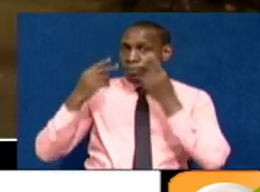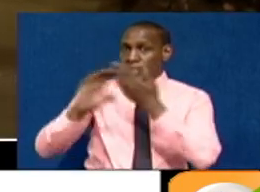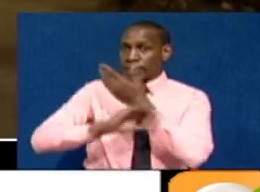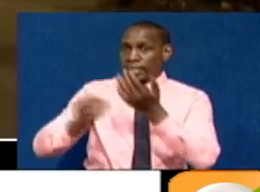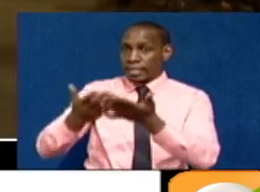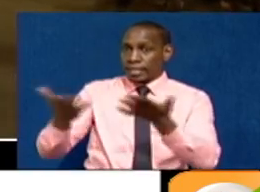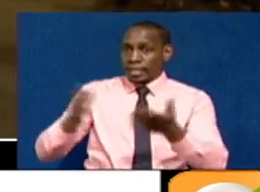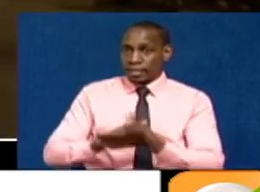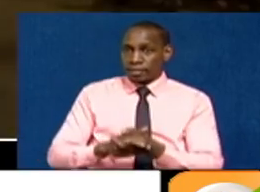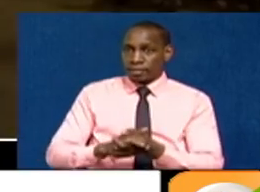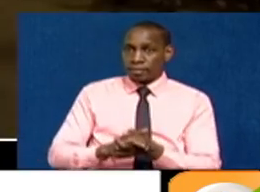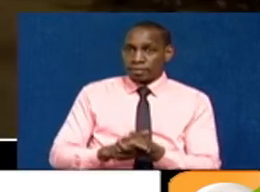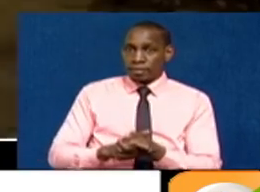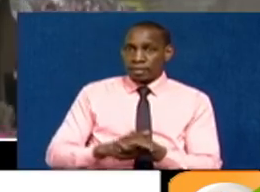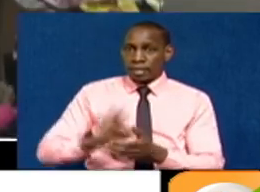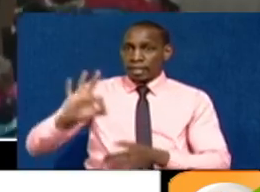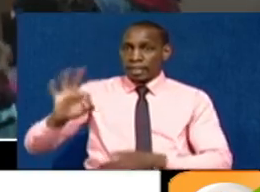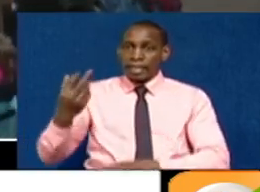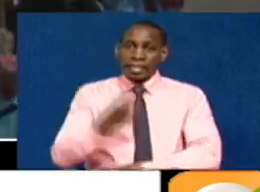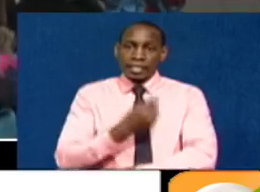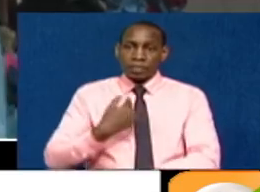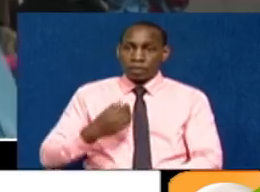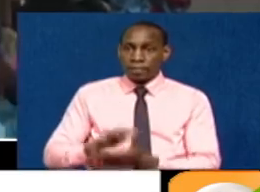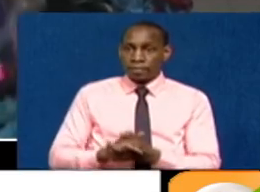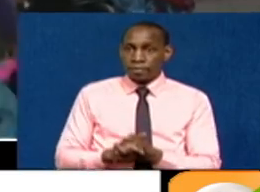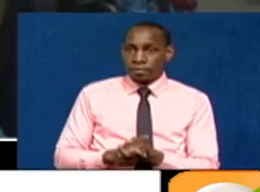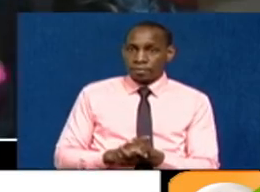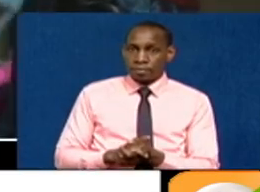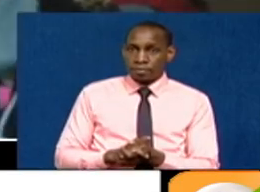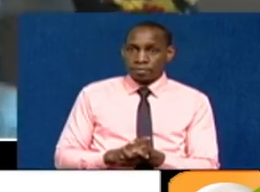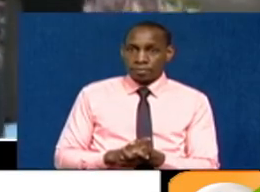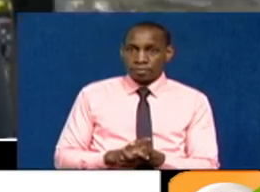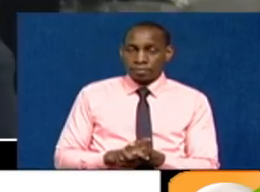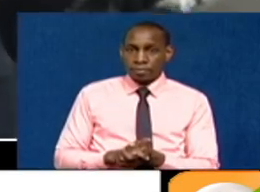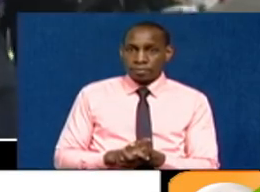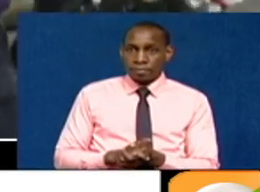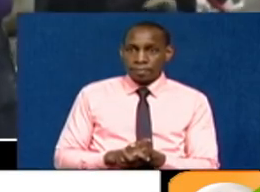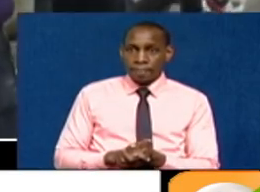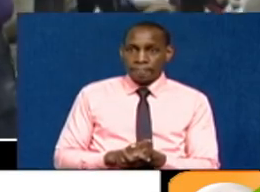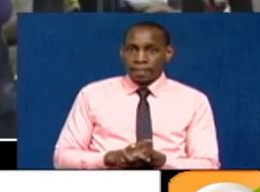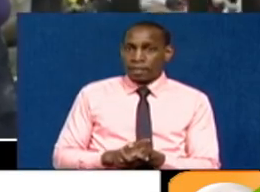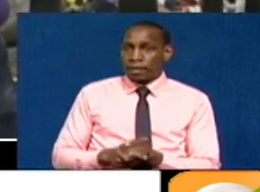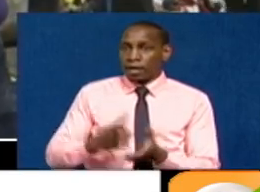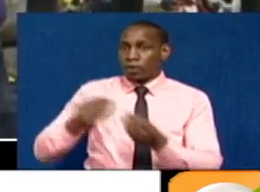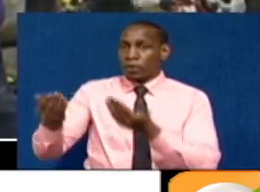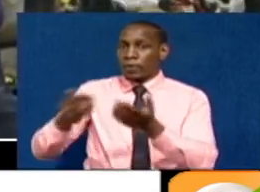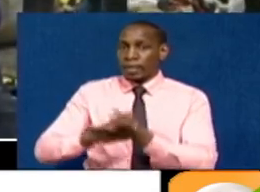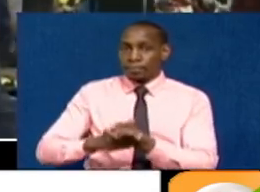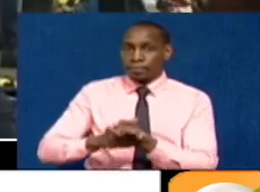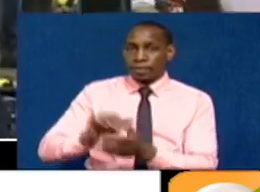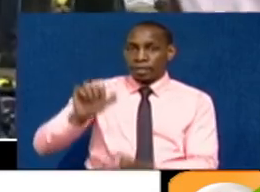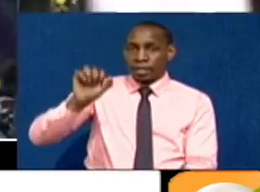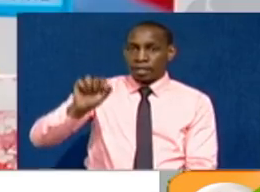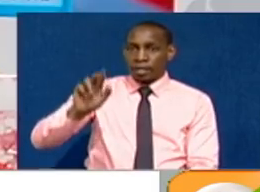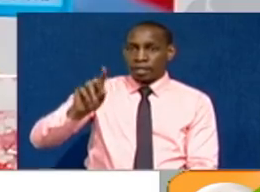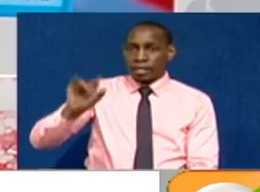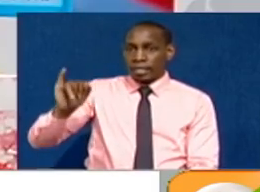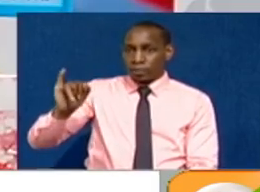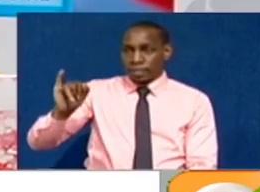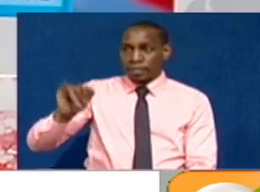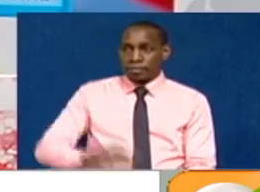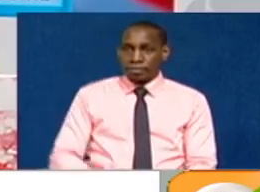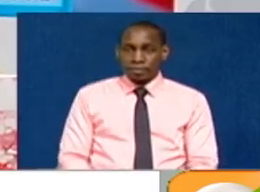now they've started giving people a third dose. Where I was, they announced it in the past few days. Which is where, Jamila, though? So just tell us where you were. I was in Saudi Arabia. Thank you.